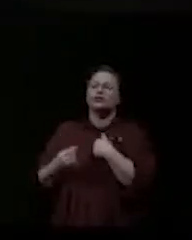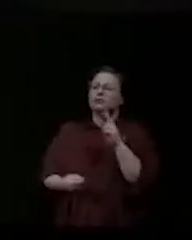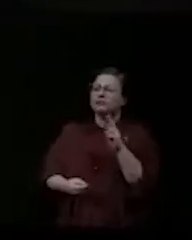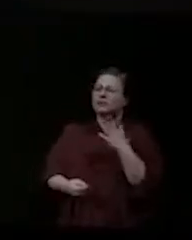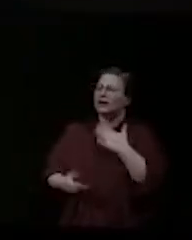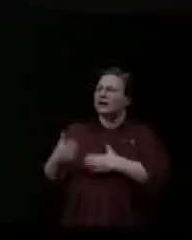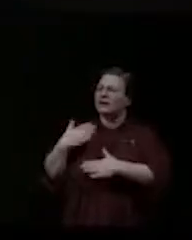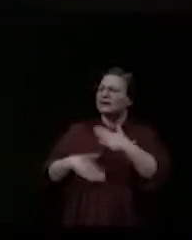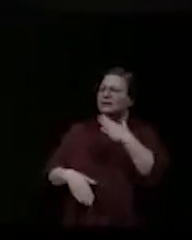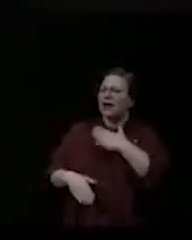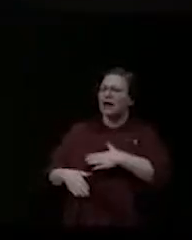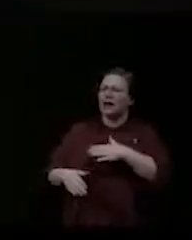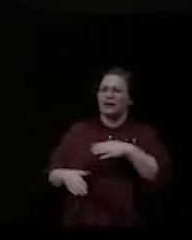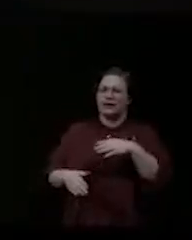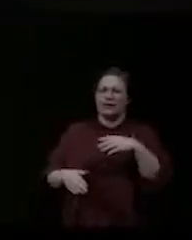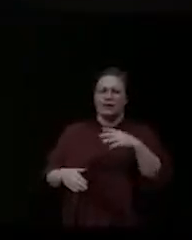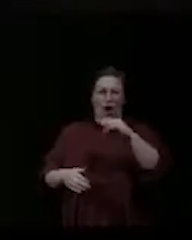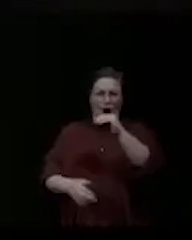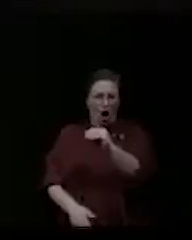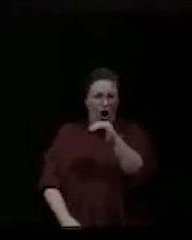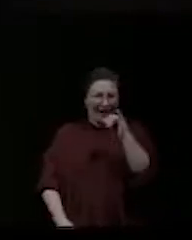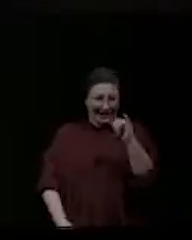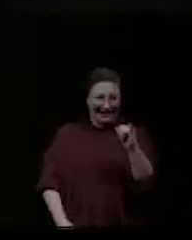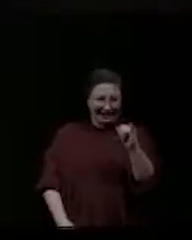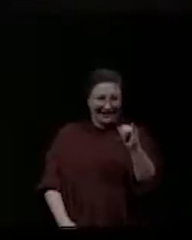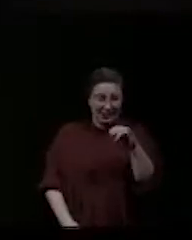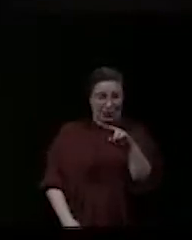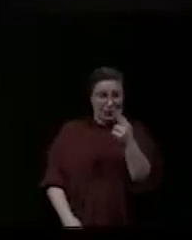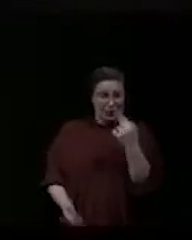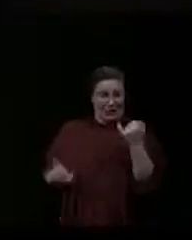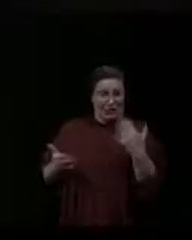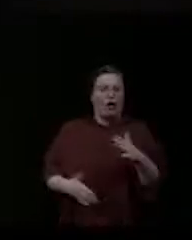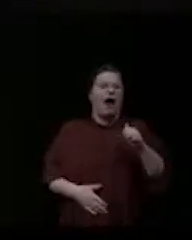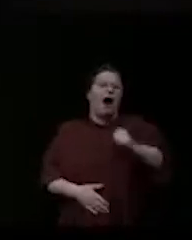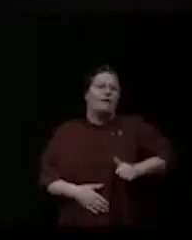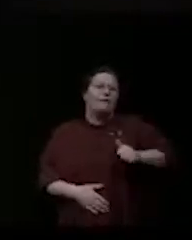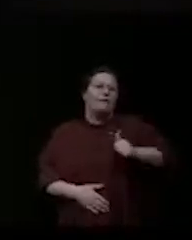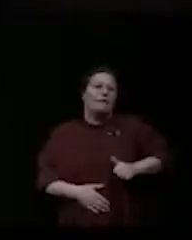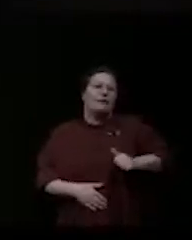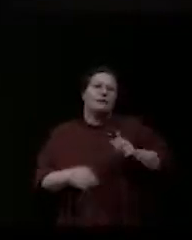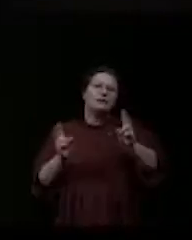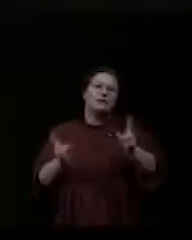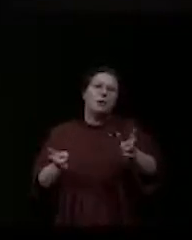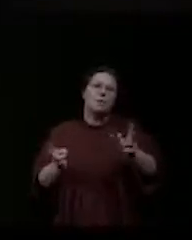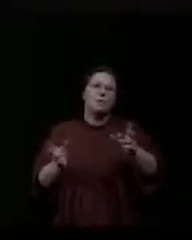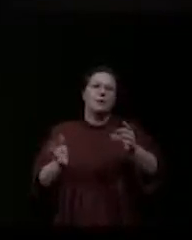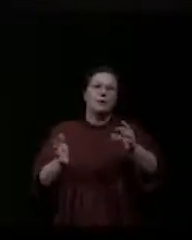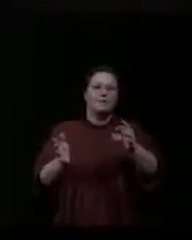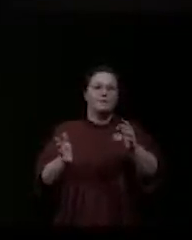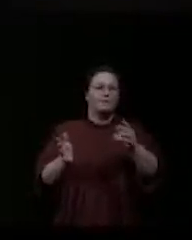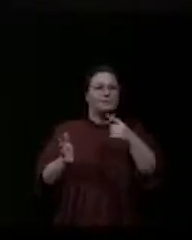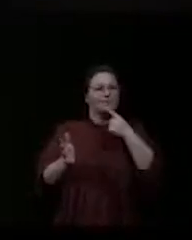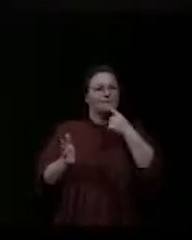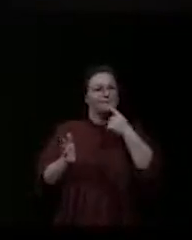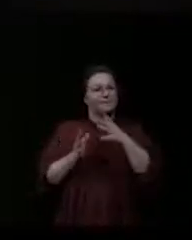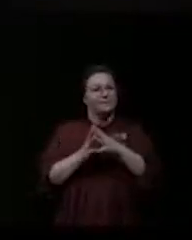about how artificial intelligence is being used to